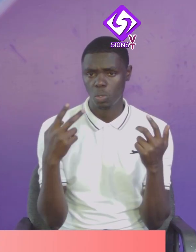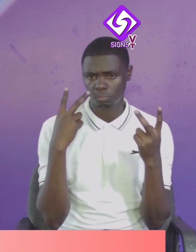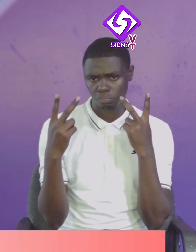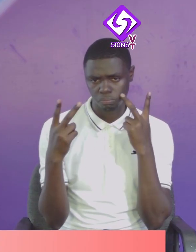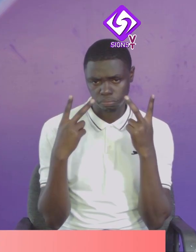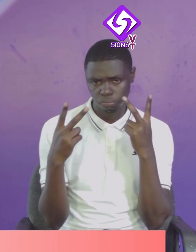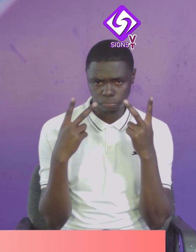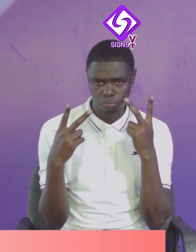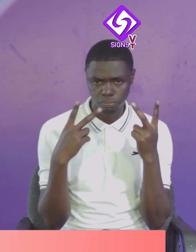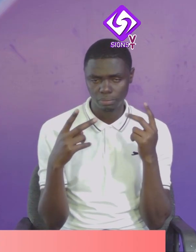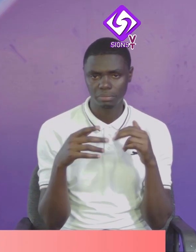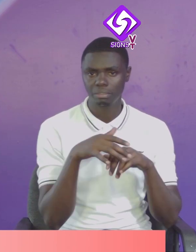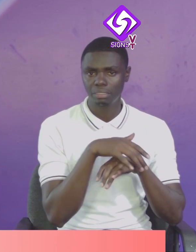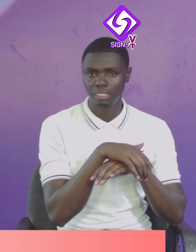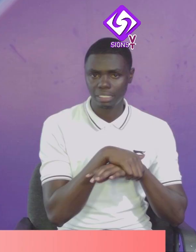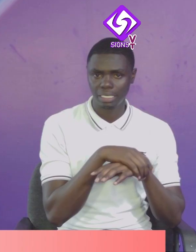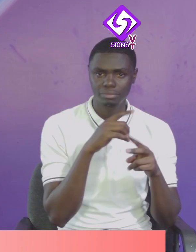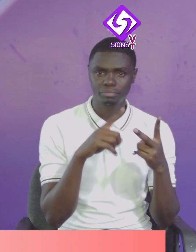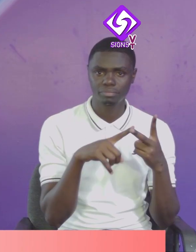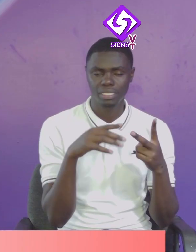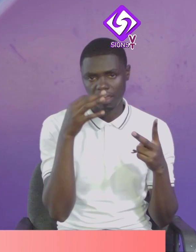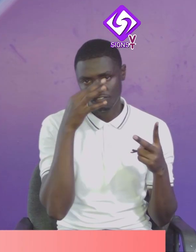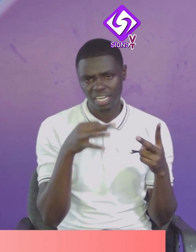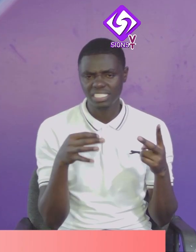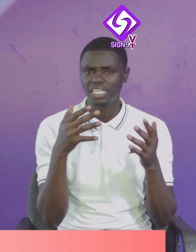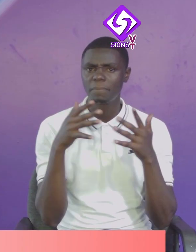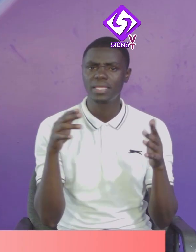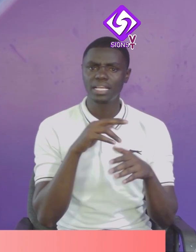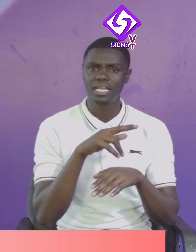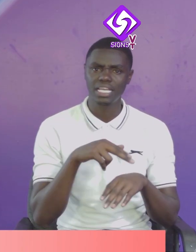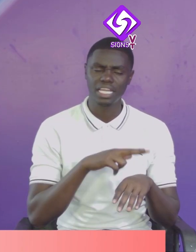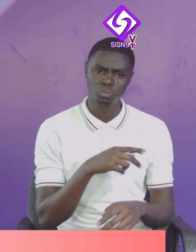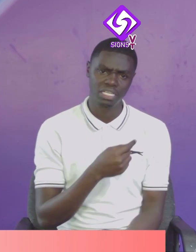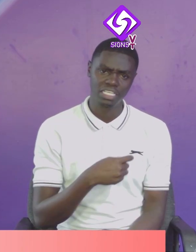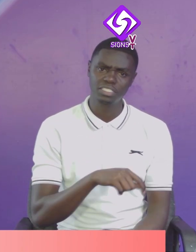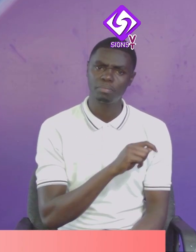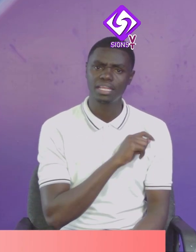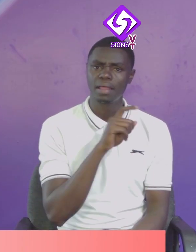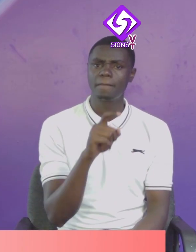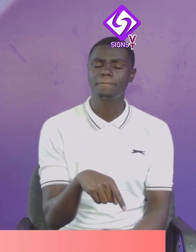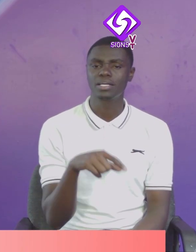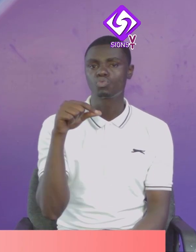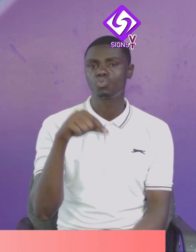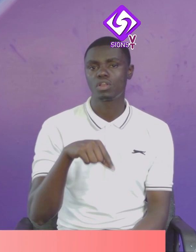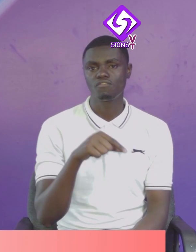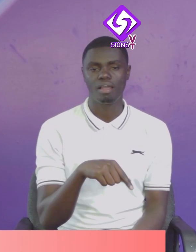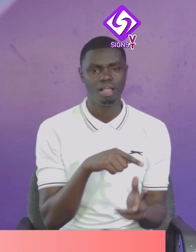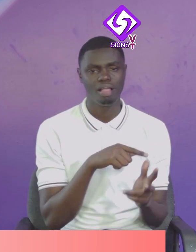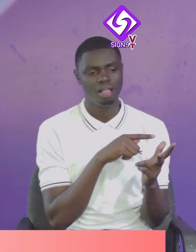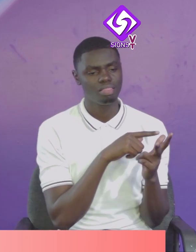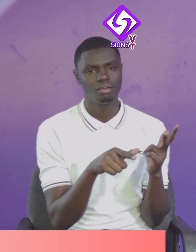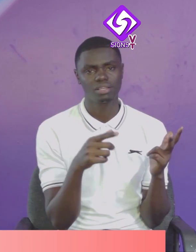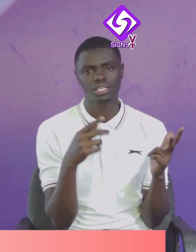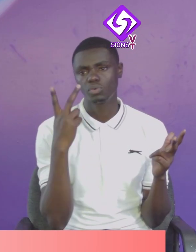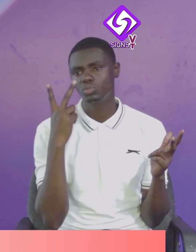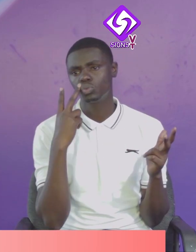of England, France, these big nations, Spain, they must qualify. Those are the obvious ones that we are used to